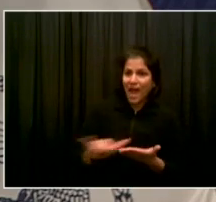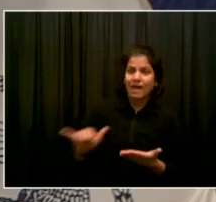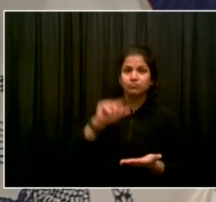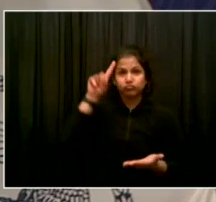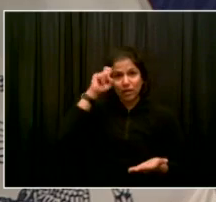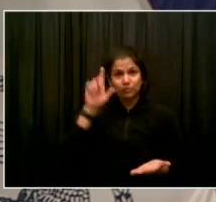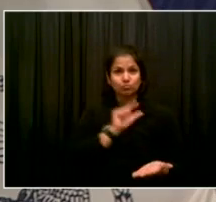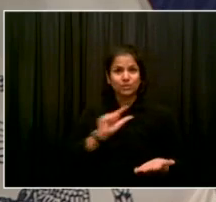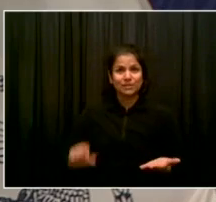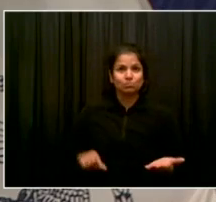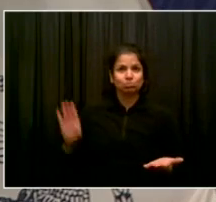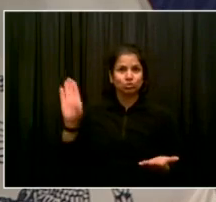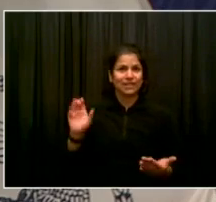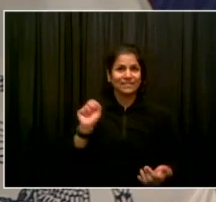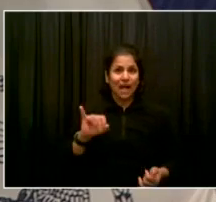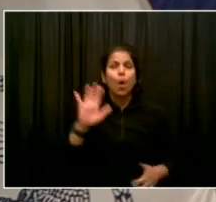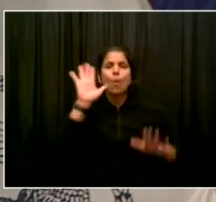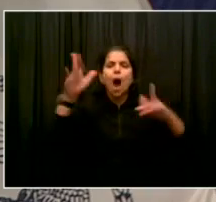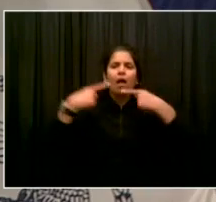hours. Go ahead, Michael.